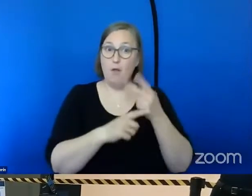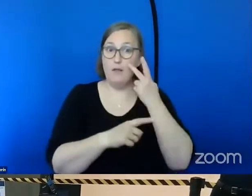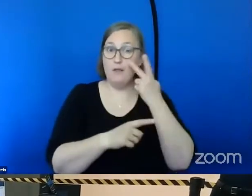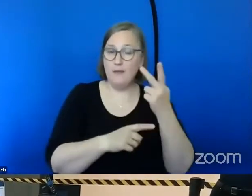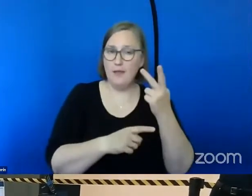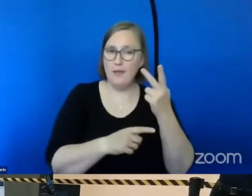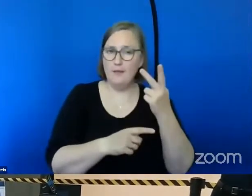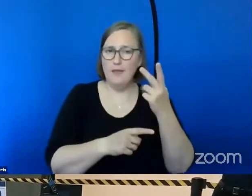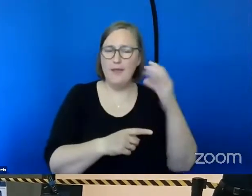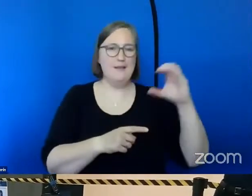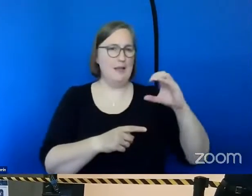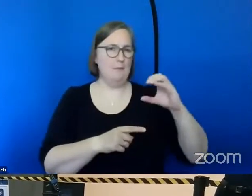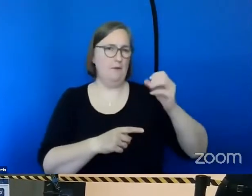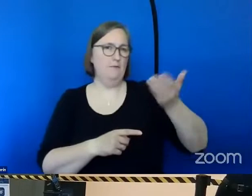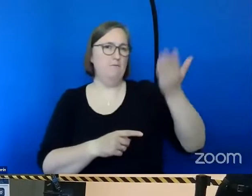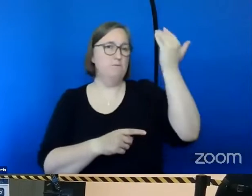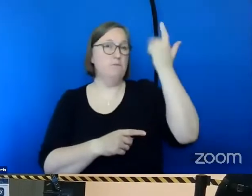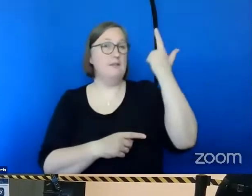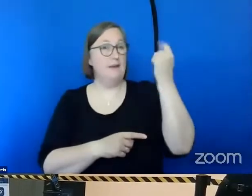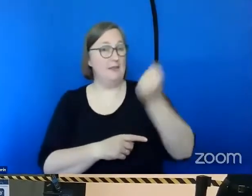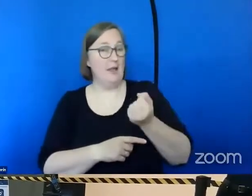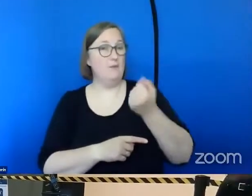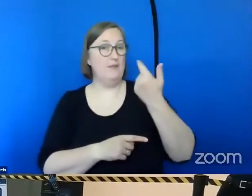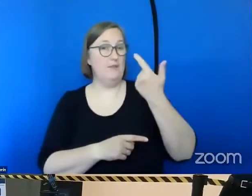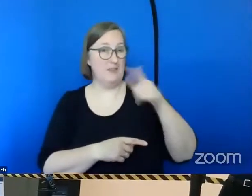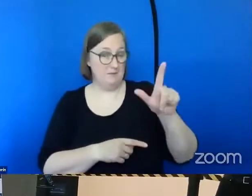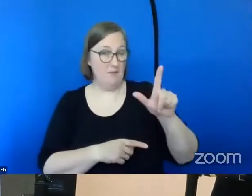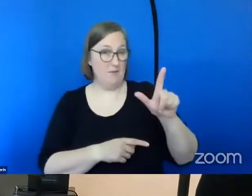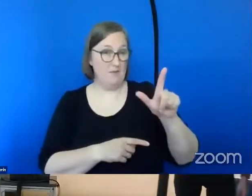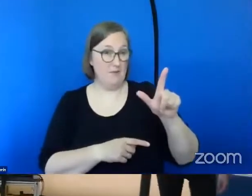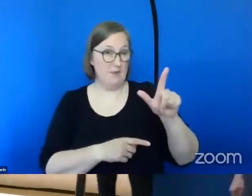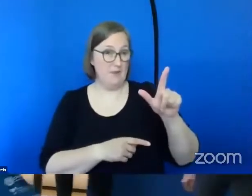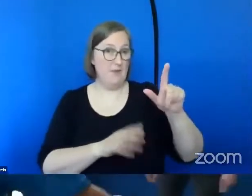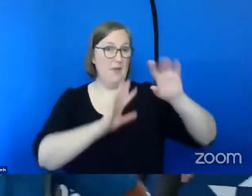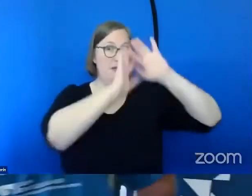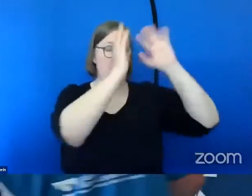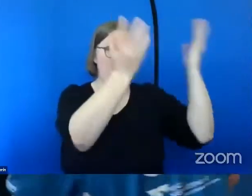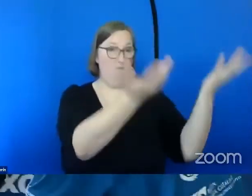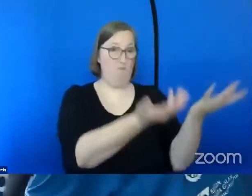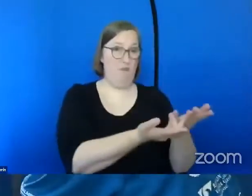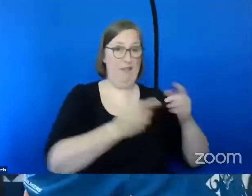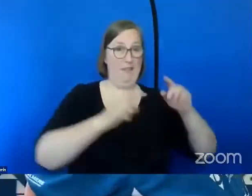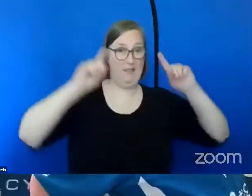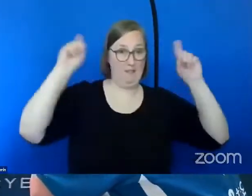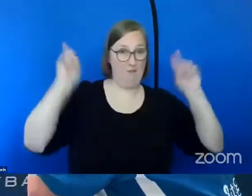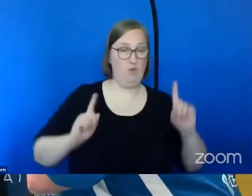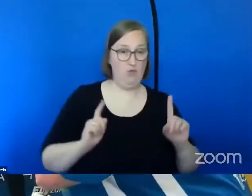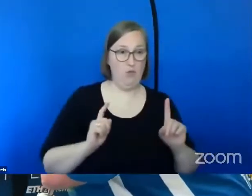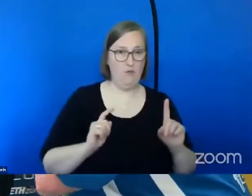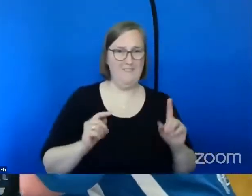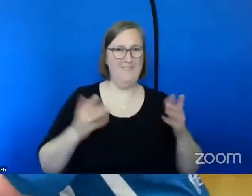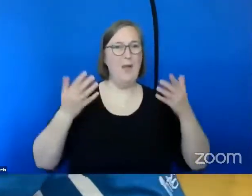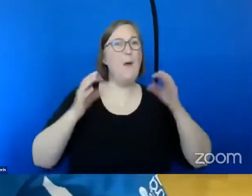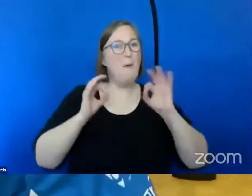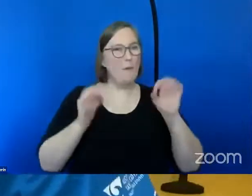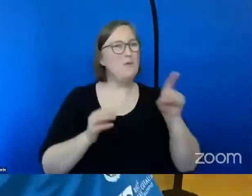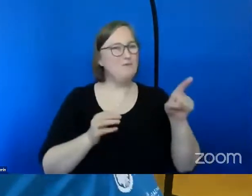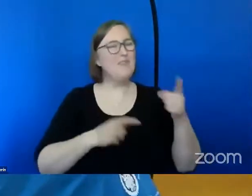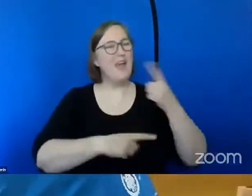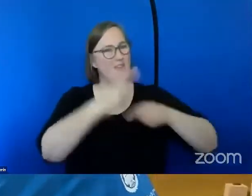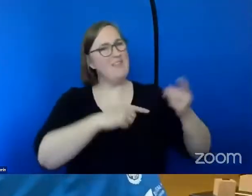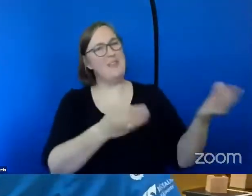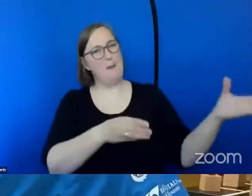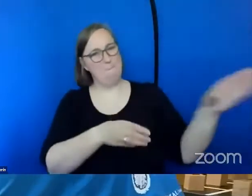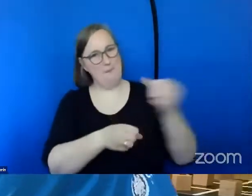got to be fast. 2, 1, go. Tony Forsberg is away. First of the races in